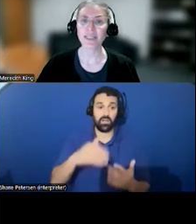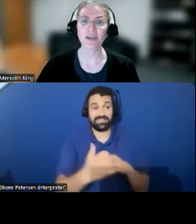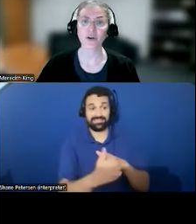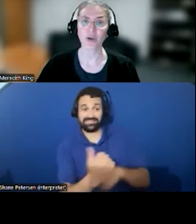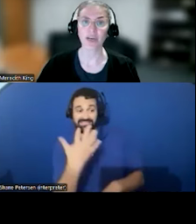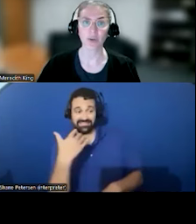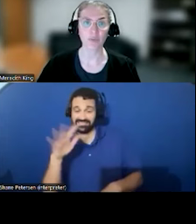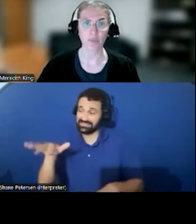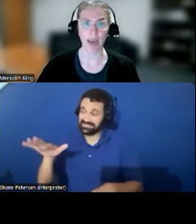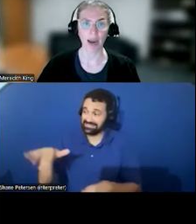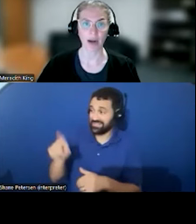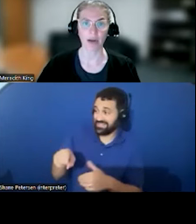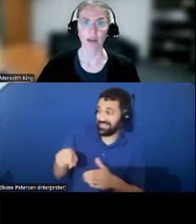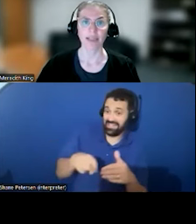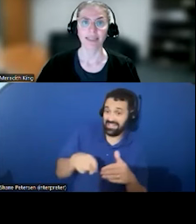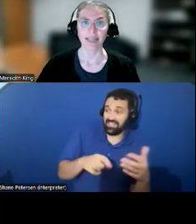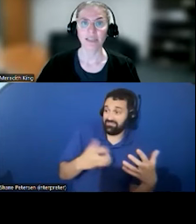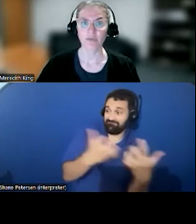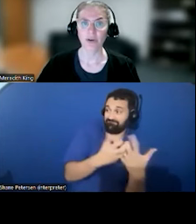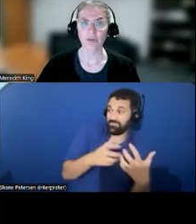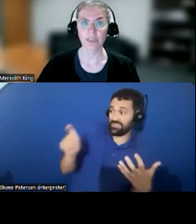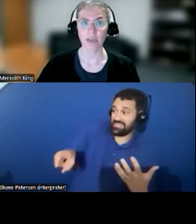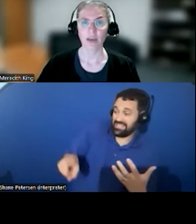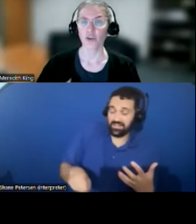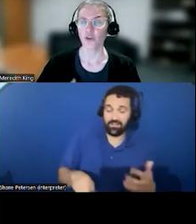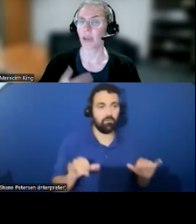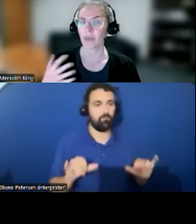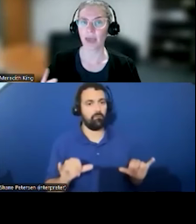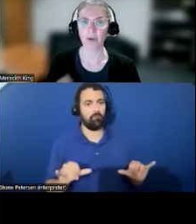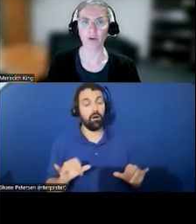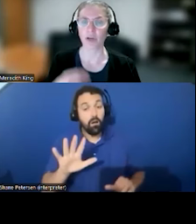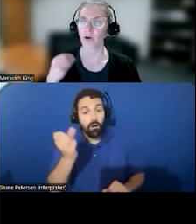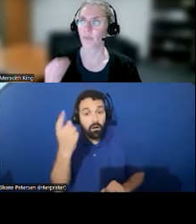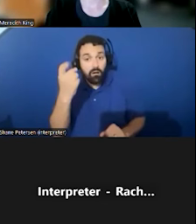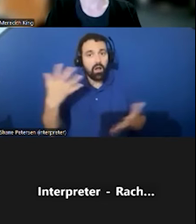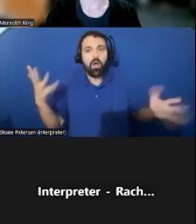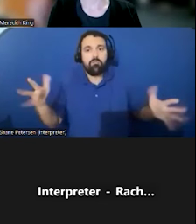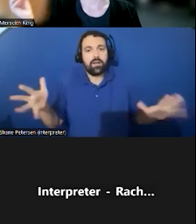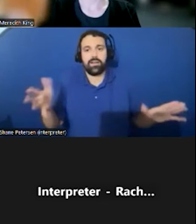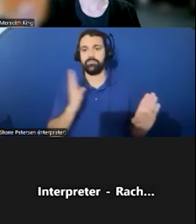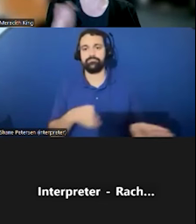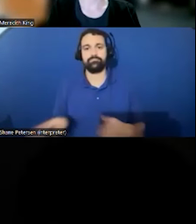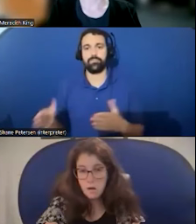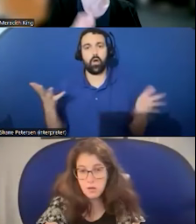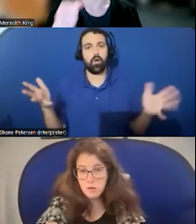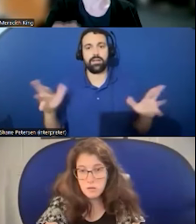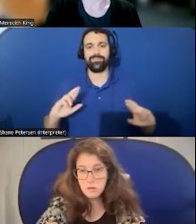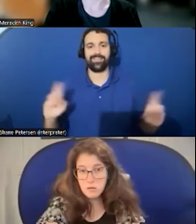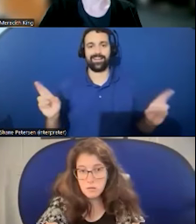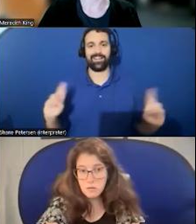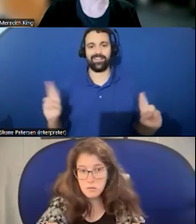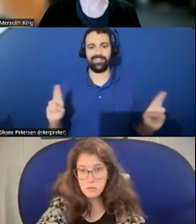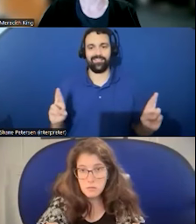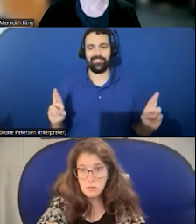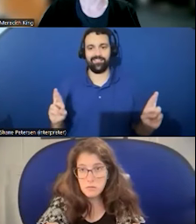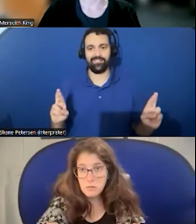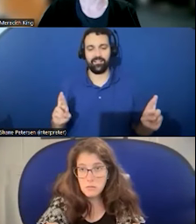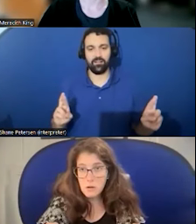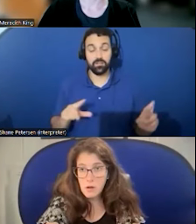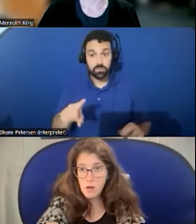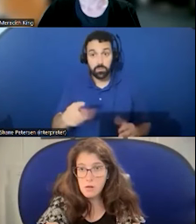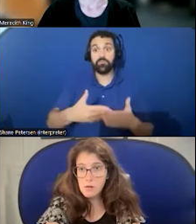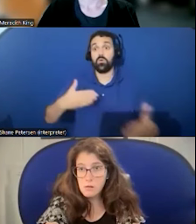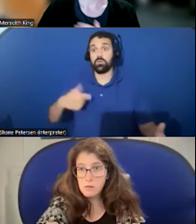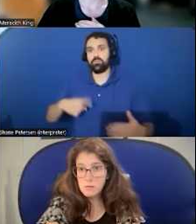just means that you're going to be prepared. Lots of those, you get them and you're like, oh my God, how am I going to make sure my course material fits